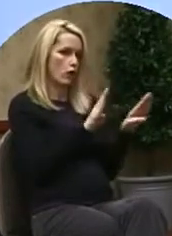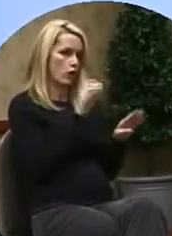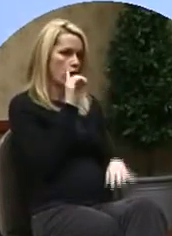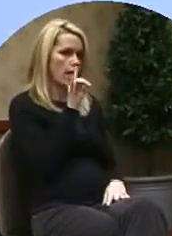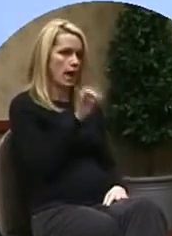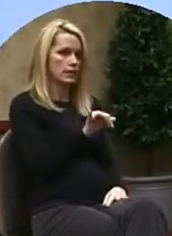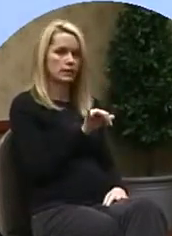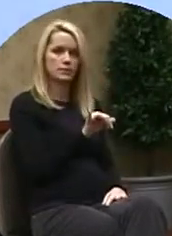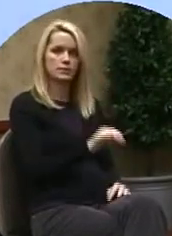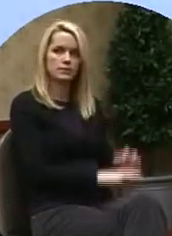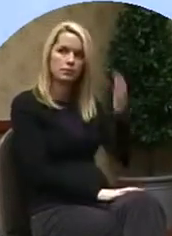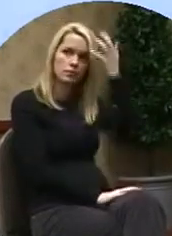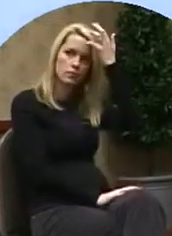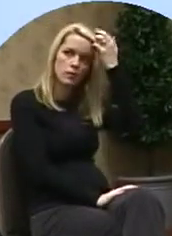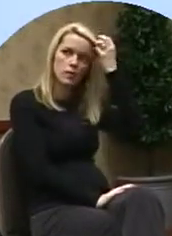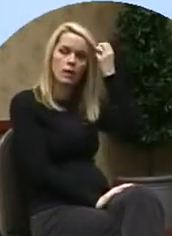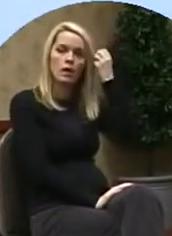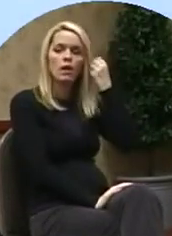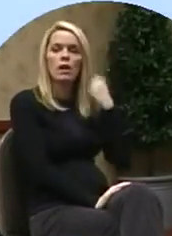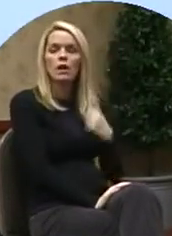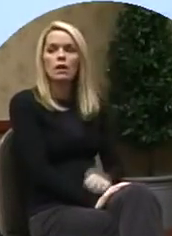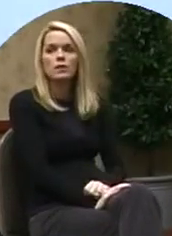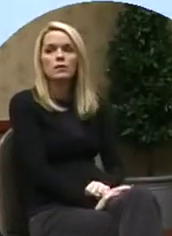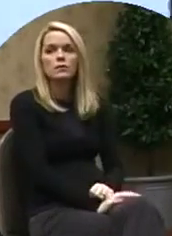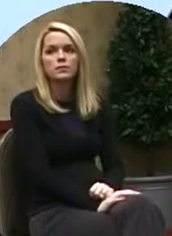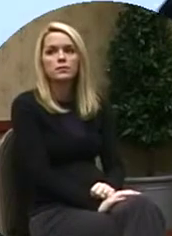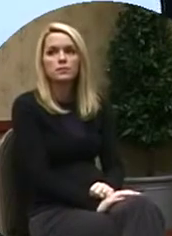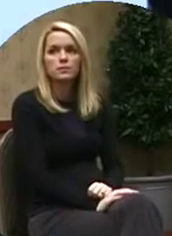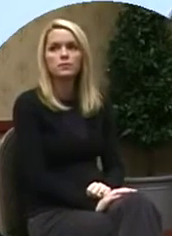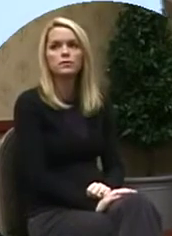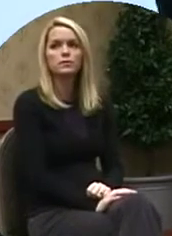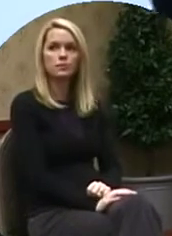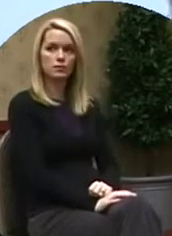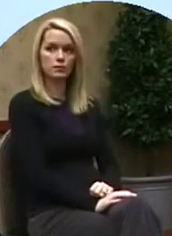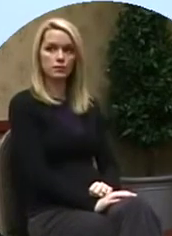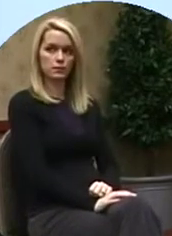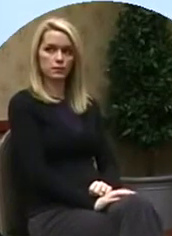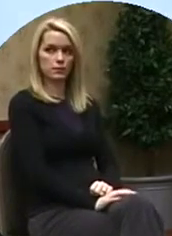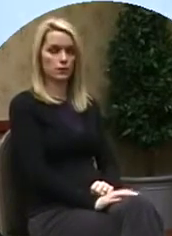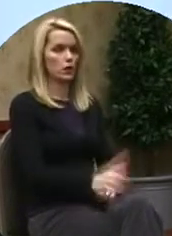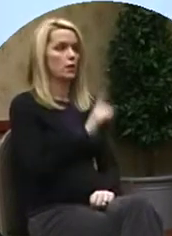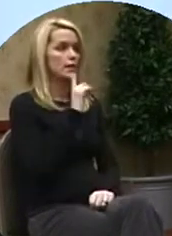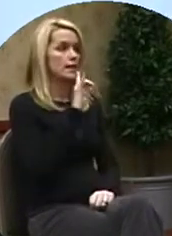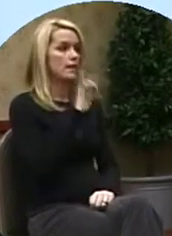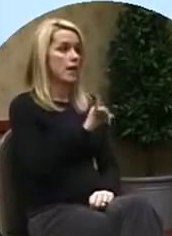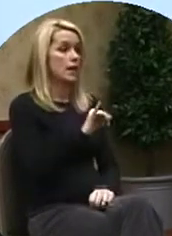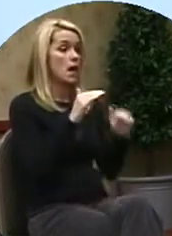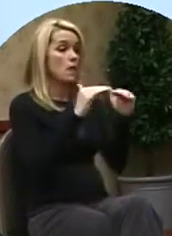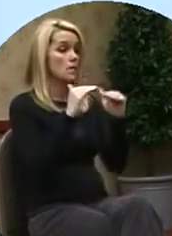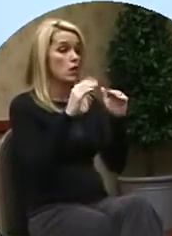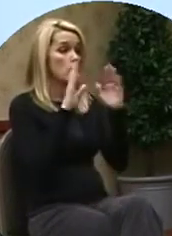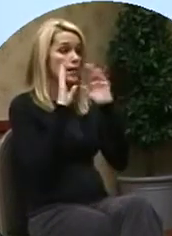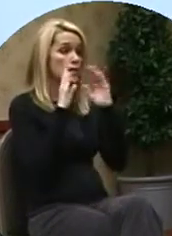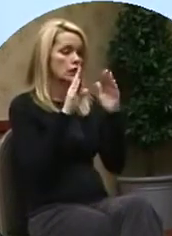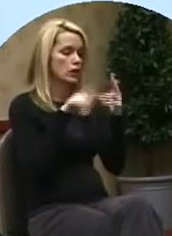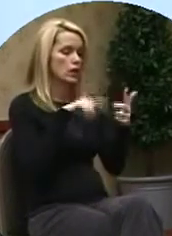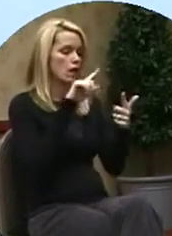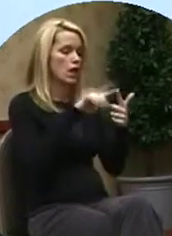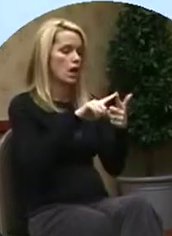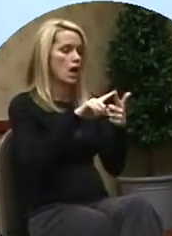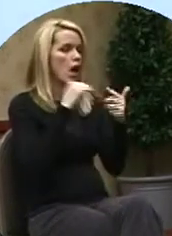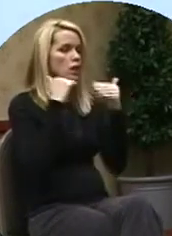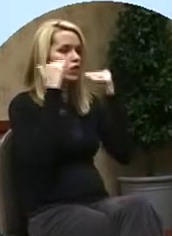Now, I know it's really tempting to say he gets peer attention, adult attention, and escapes the task, and that's not going to serve you well. What